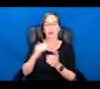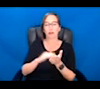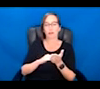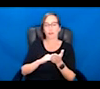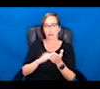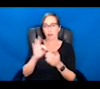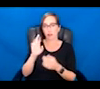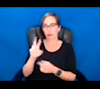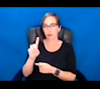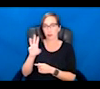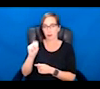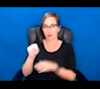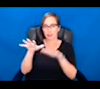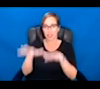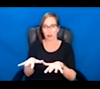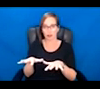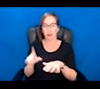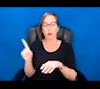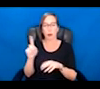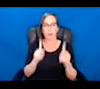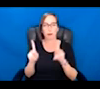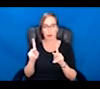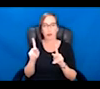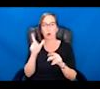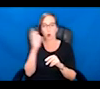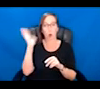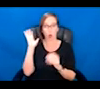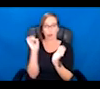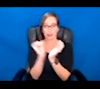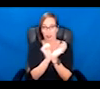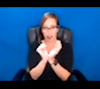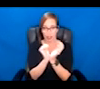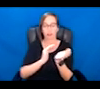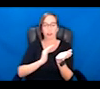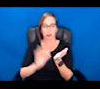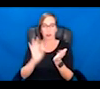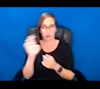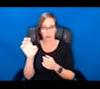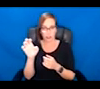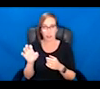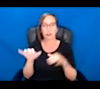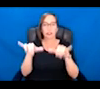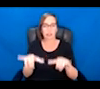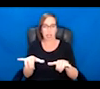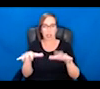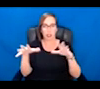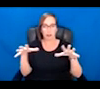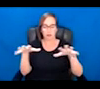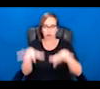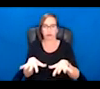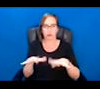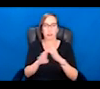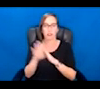settlement, meaning it was a place where enslaved people who were freed or settled and developed a